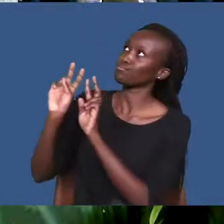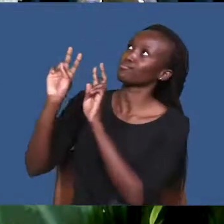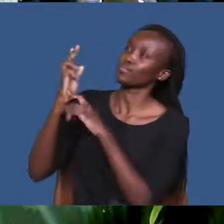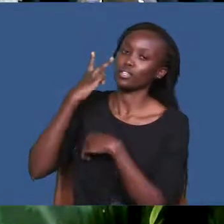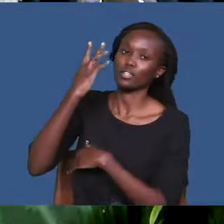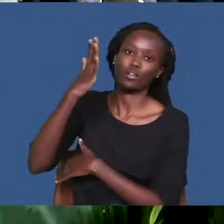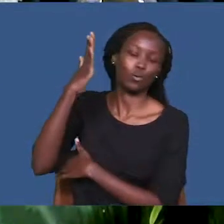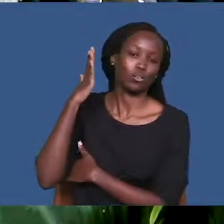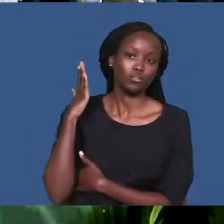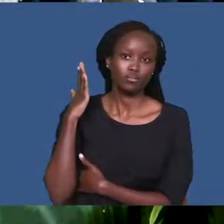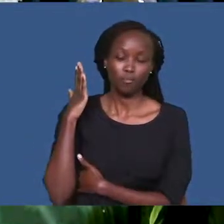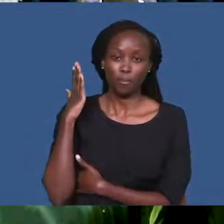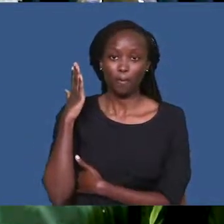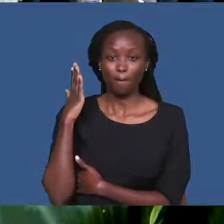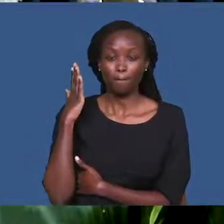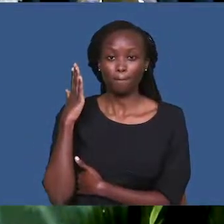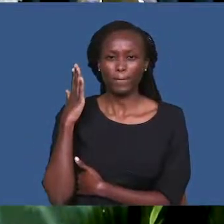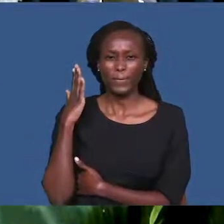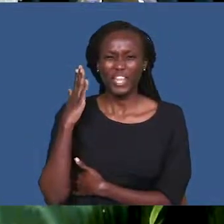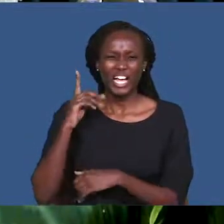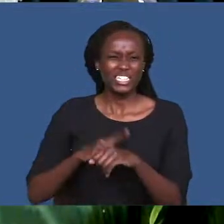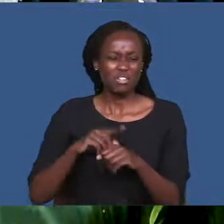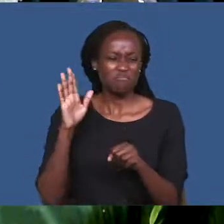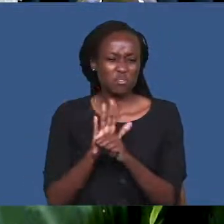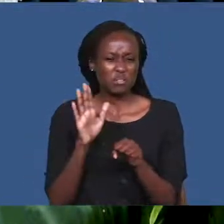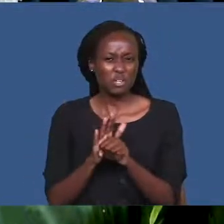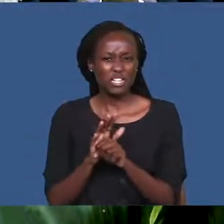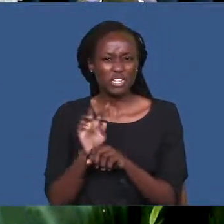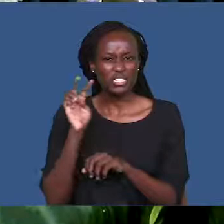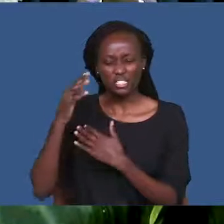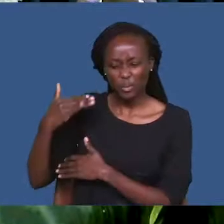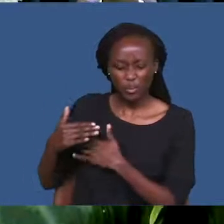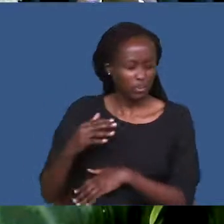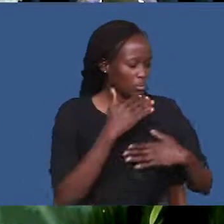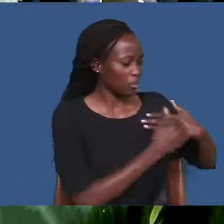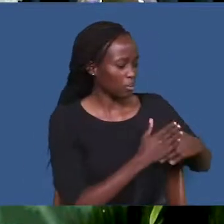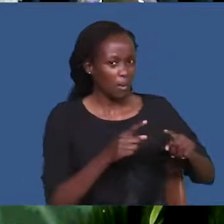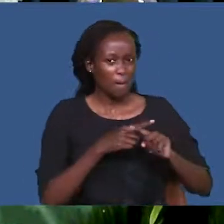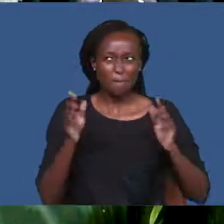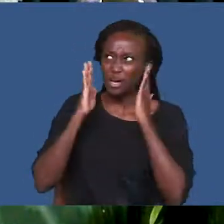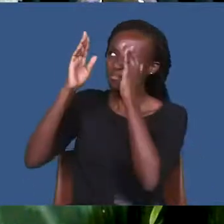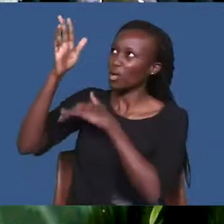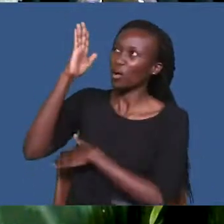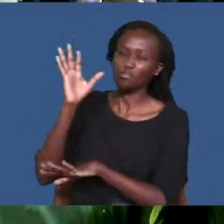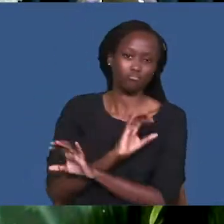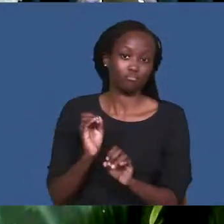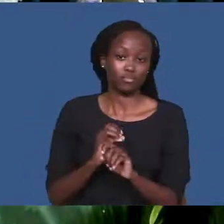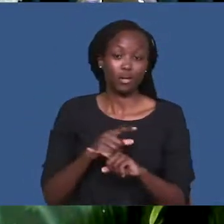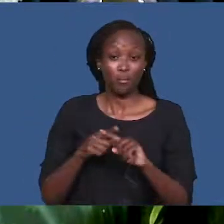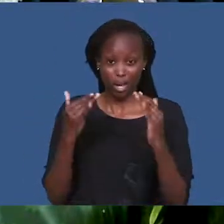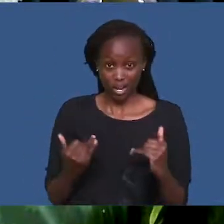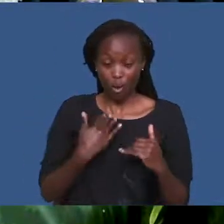God. We often look on the sideways, but we don't look at God. Let's focus on God.